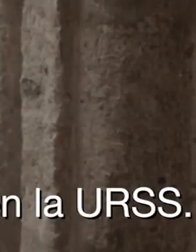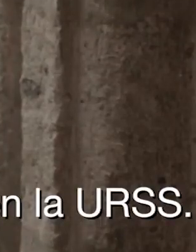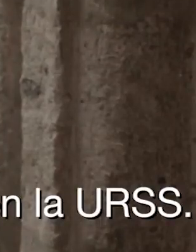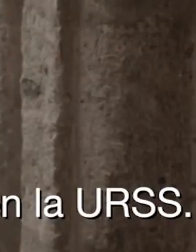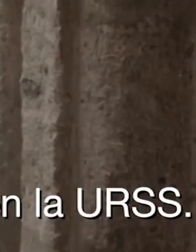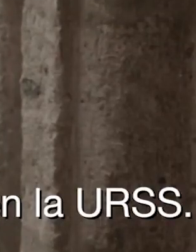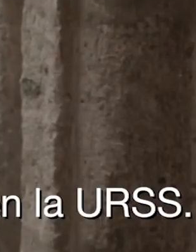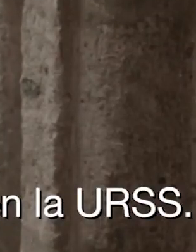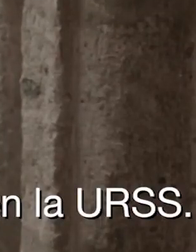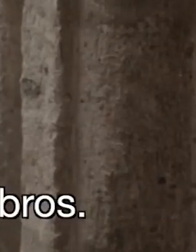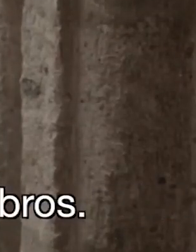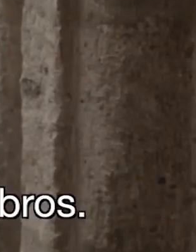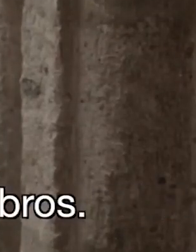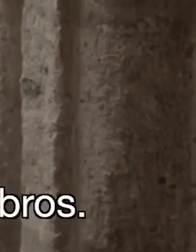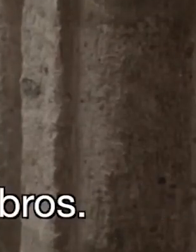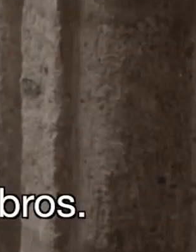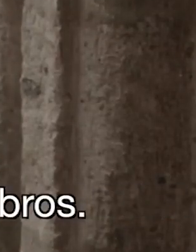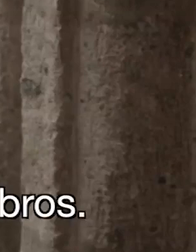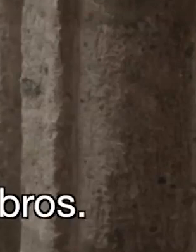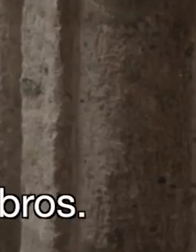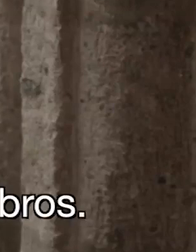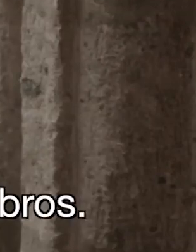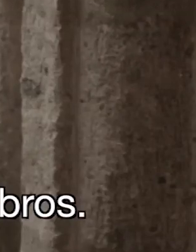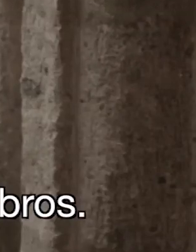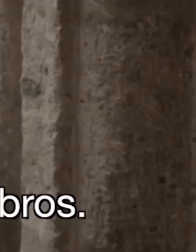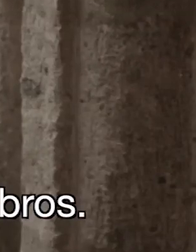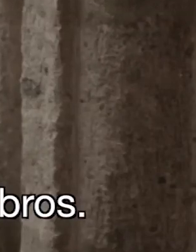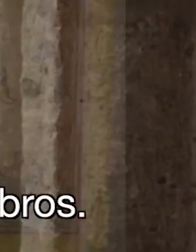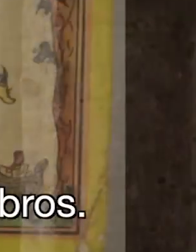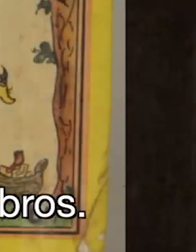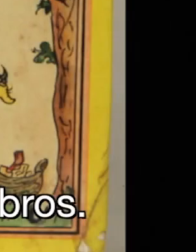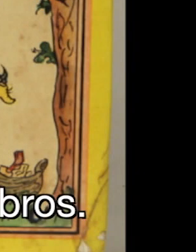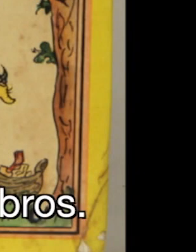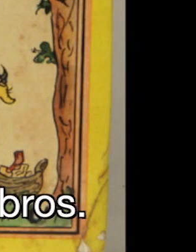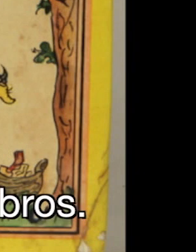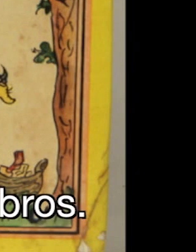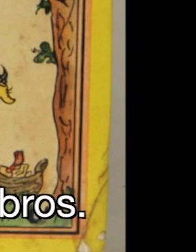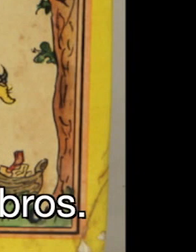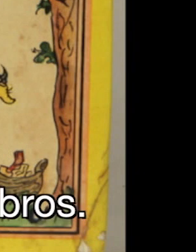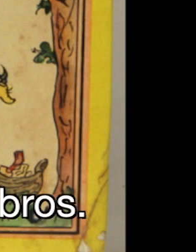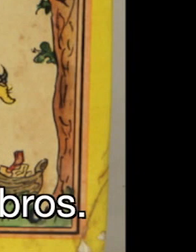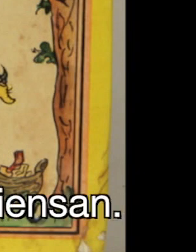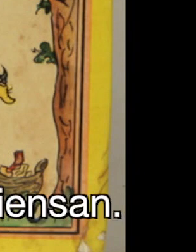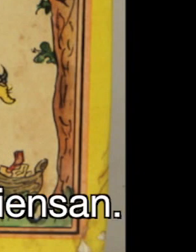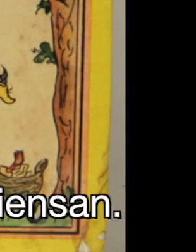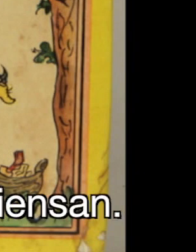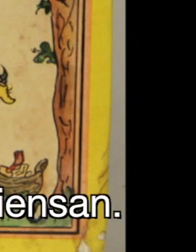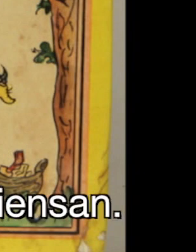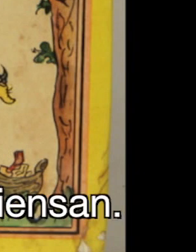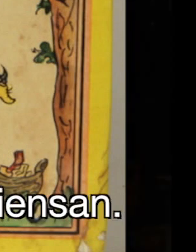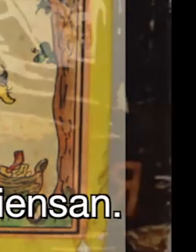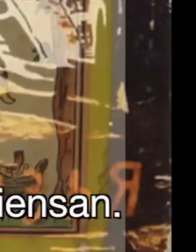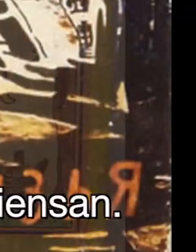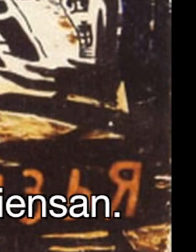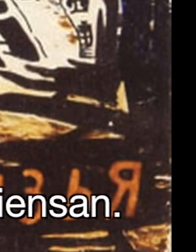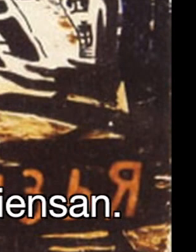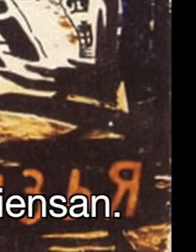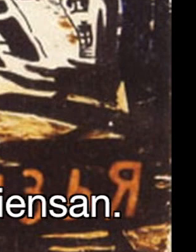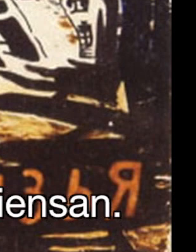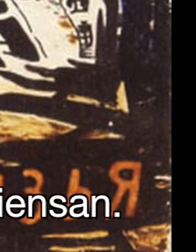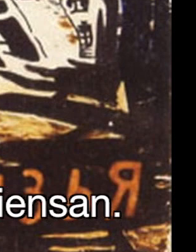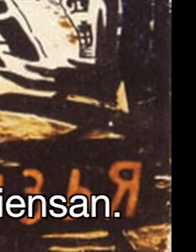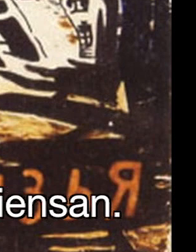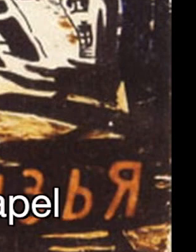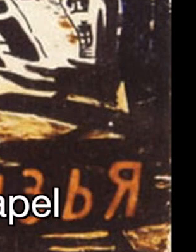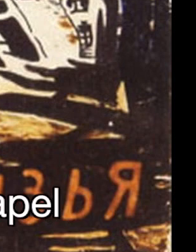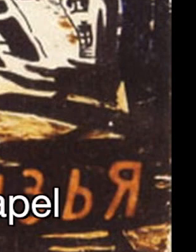exhibited in Soviet Union. But he found a way to support himself by illustrating books. He wasn't strictly book illustrator like